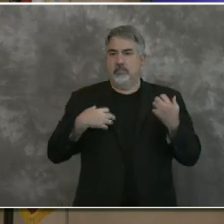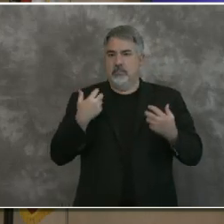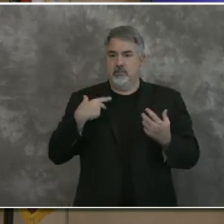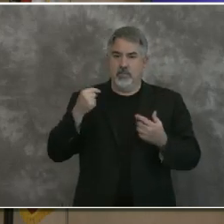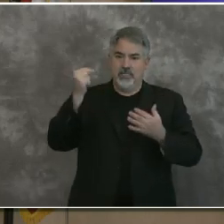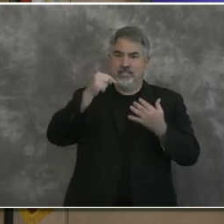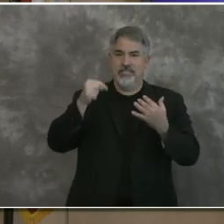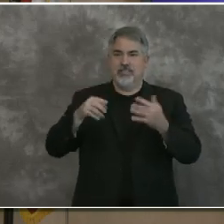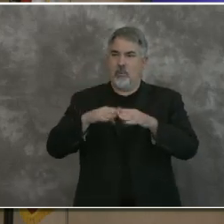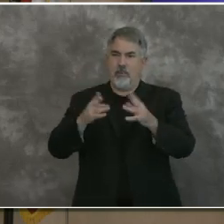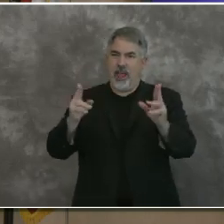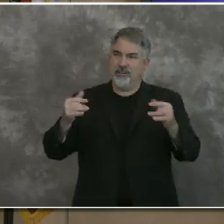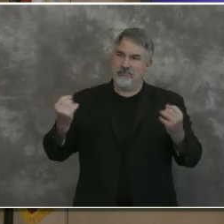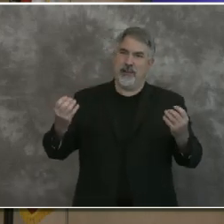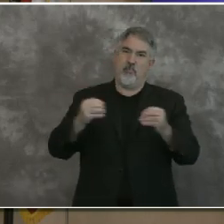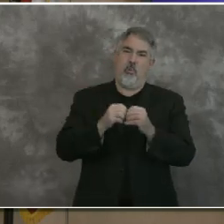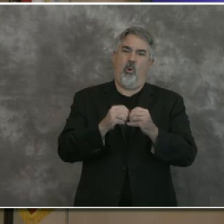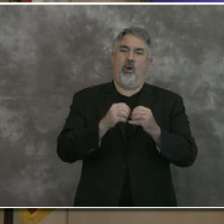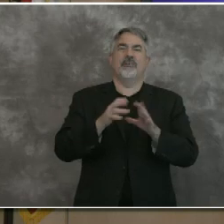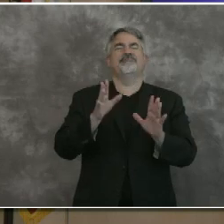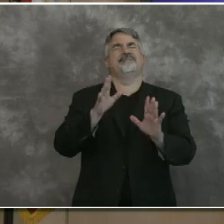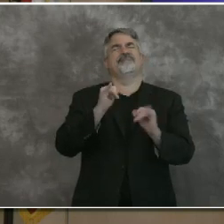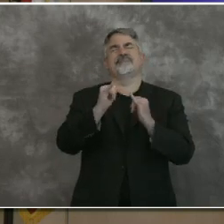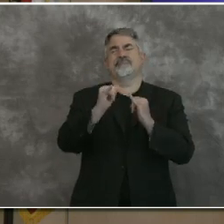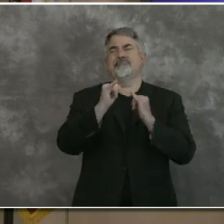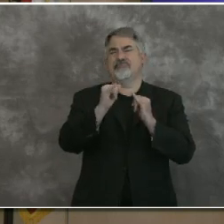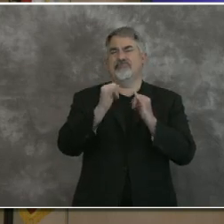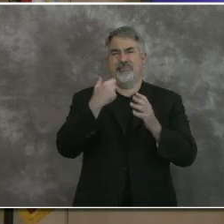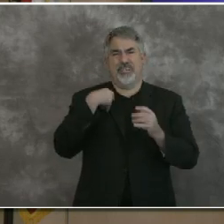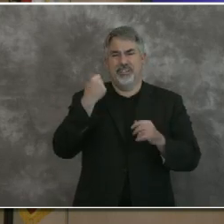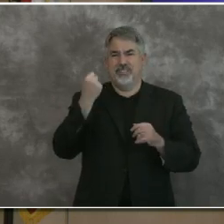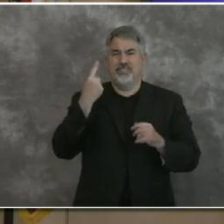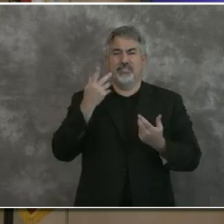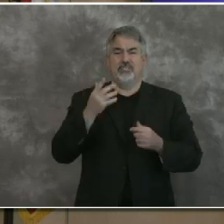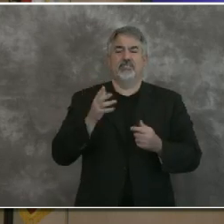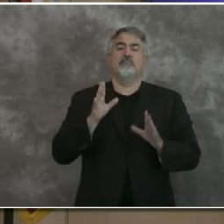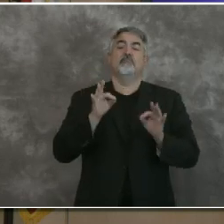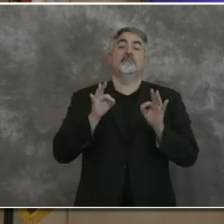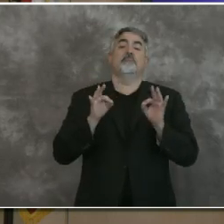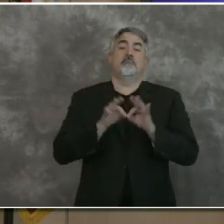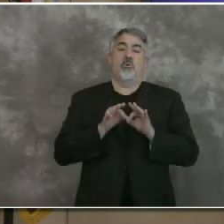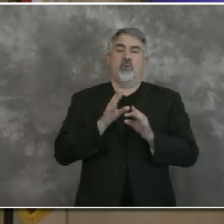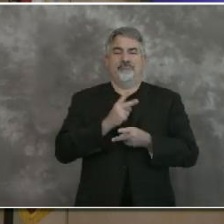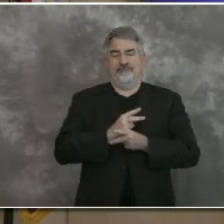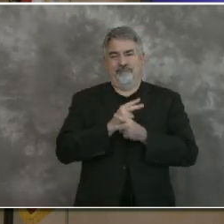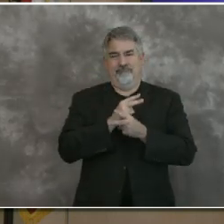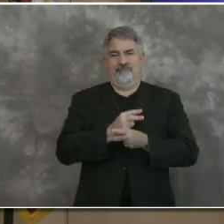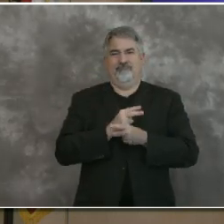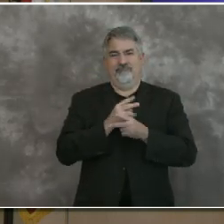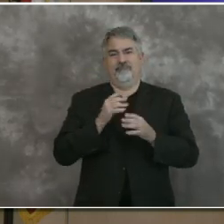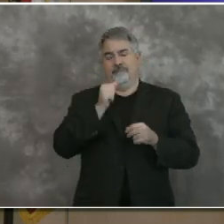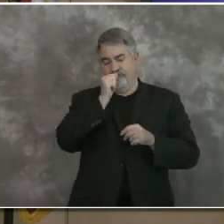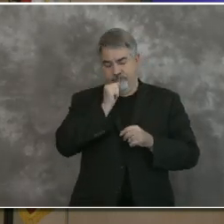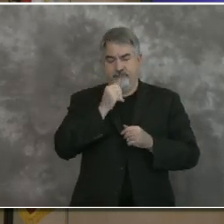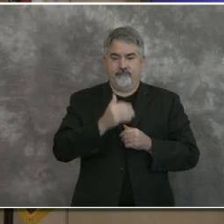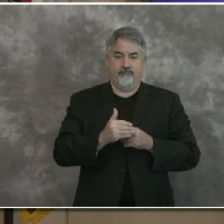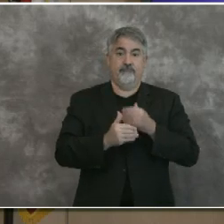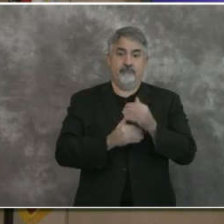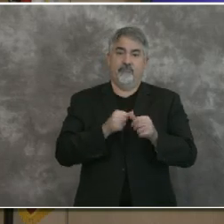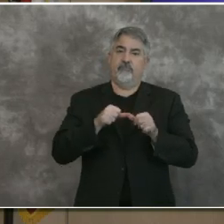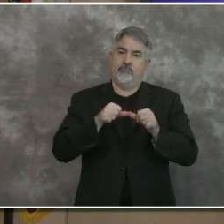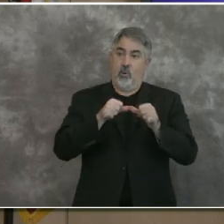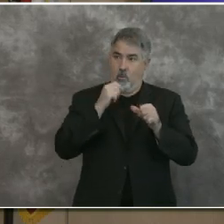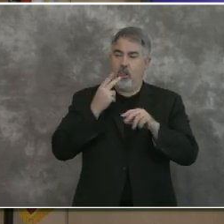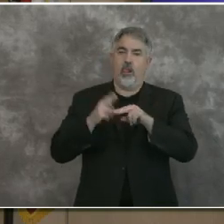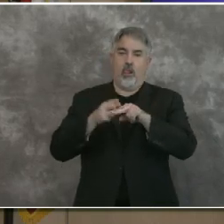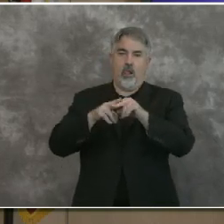we would like to do that as well. It's just vitally important that we do it in a way that allows for a sustained recovery. We do it in a way that not